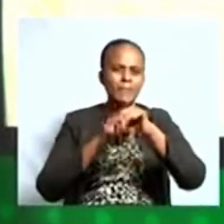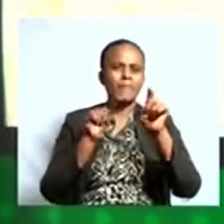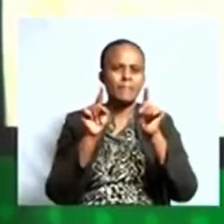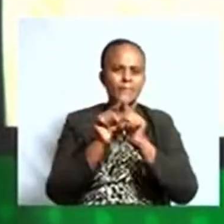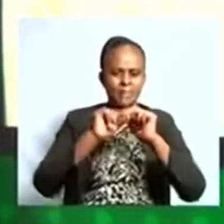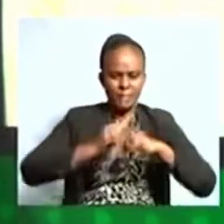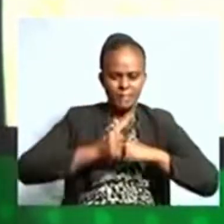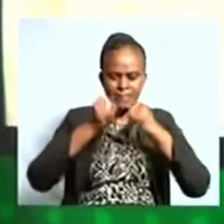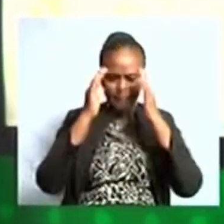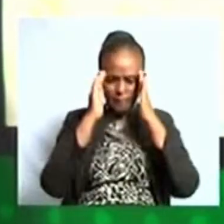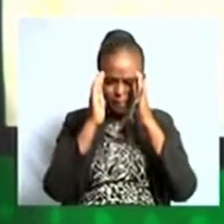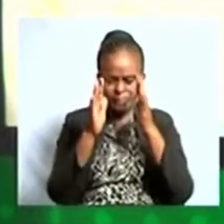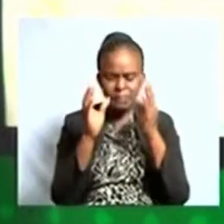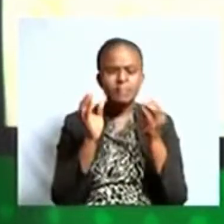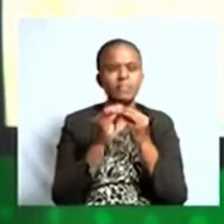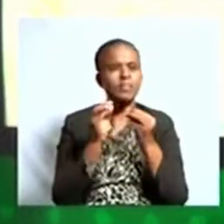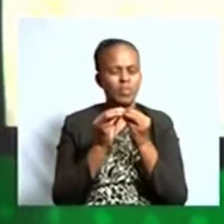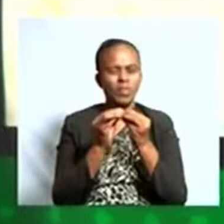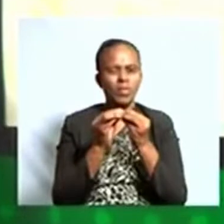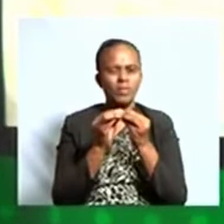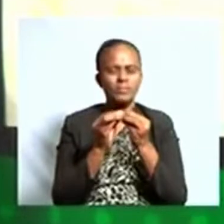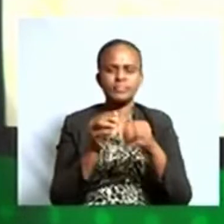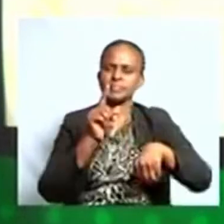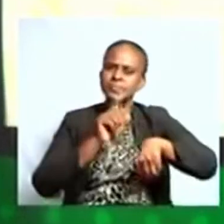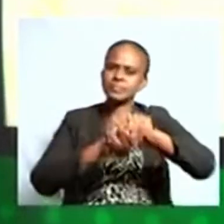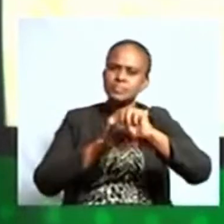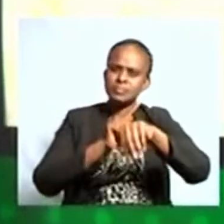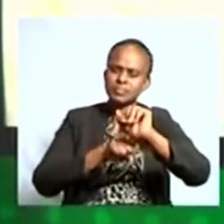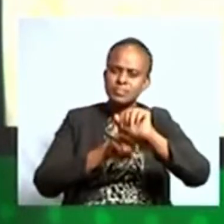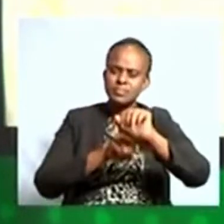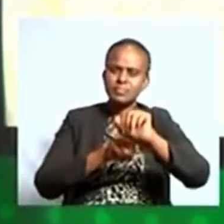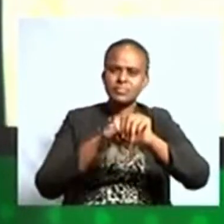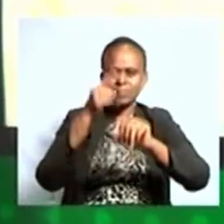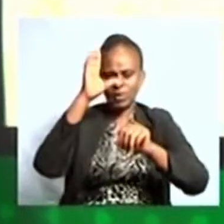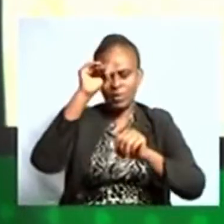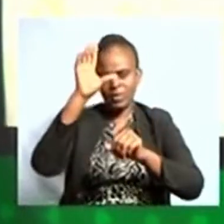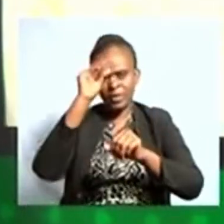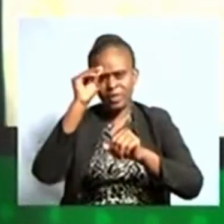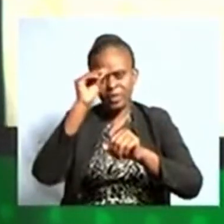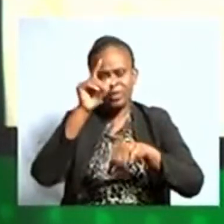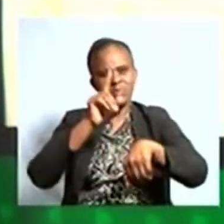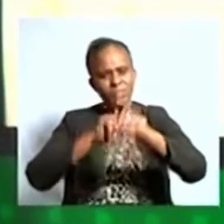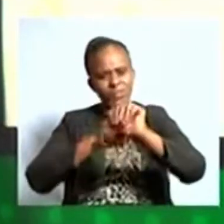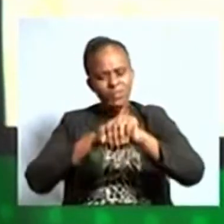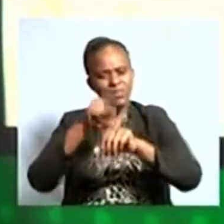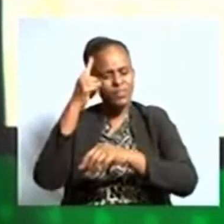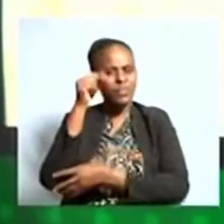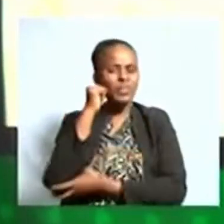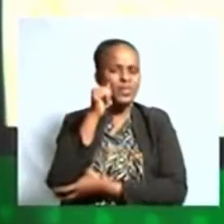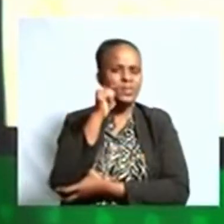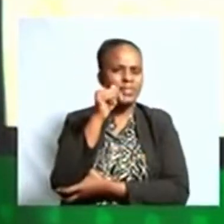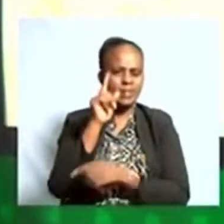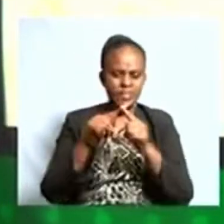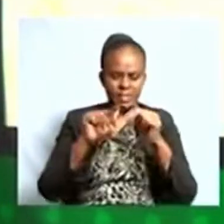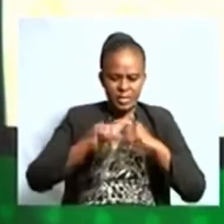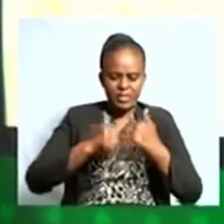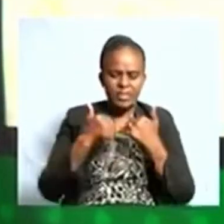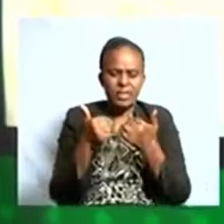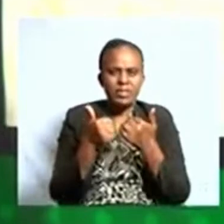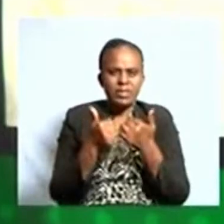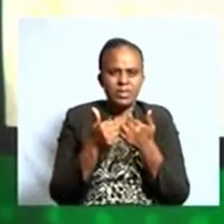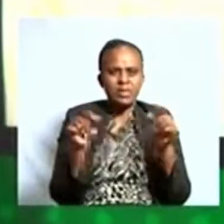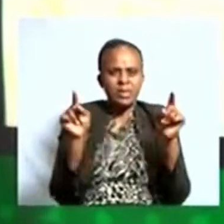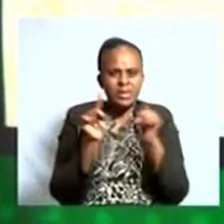are concentrating on football for the boys, football for the girls, but as well